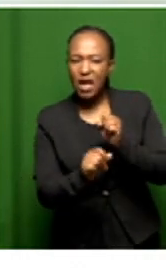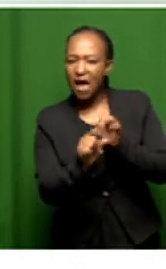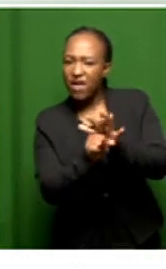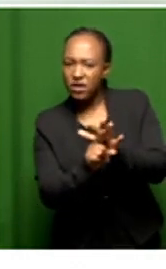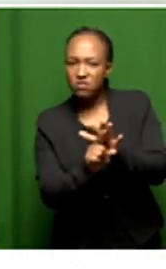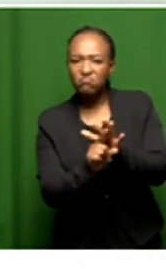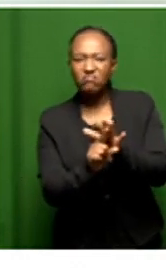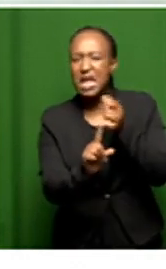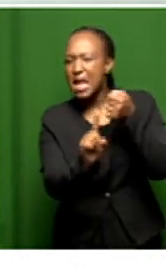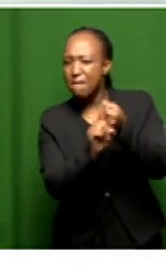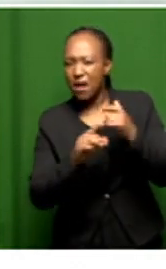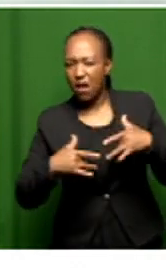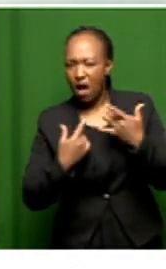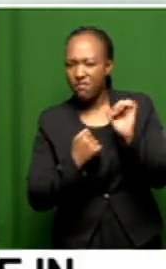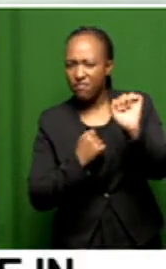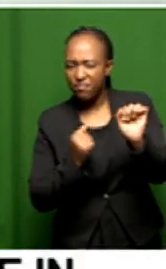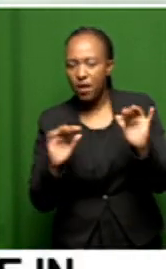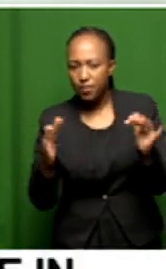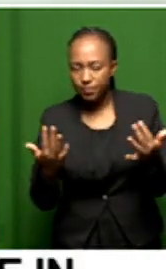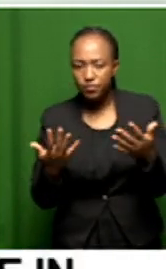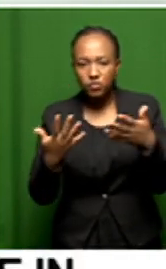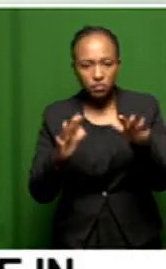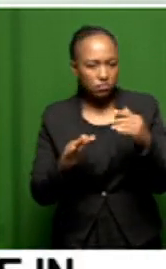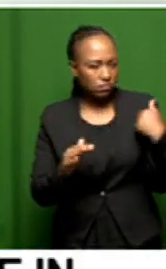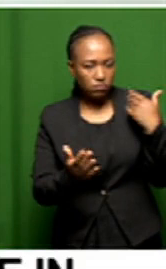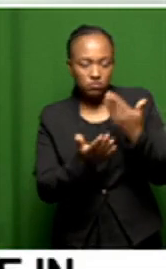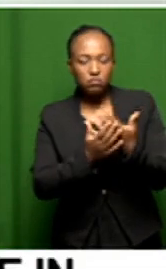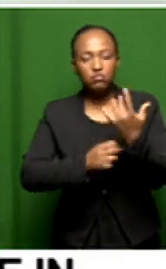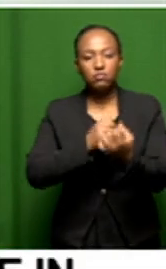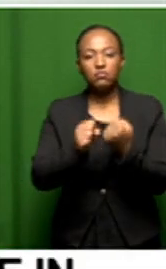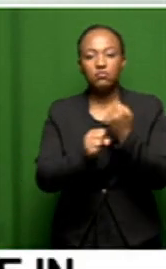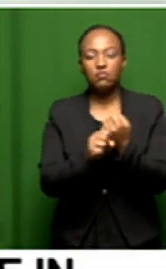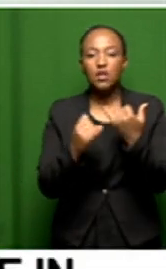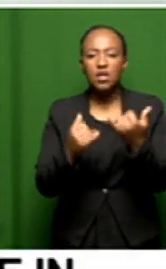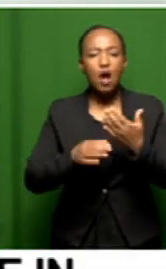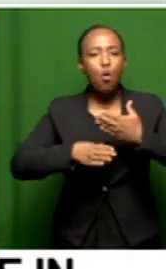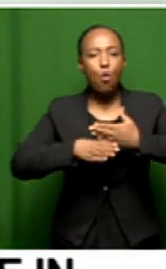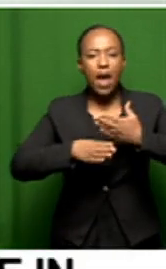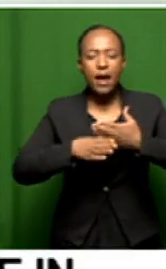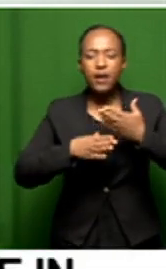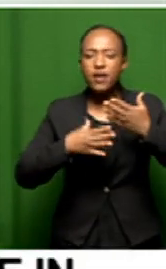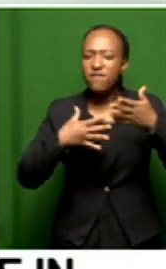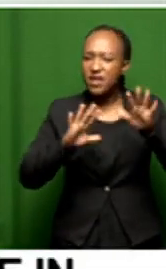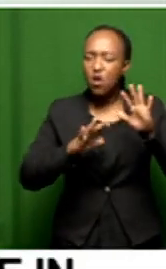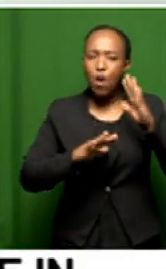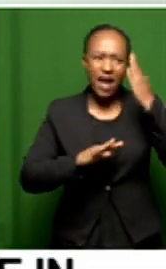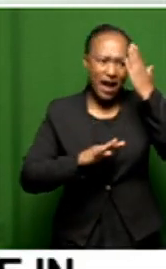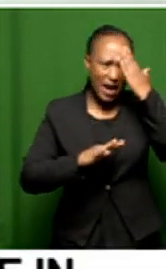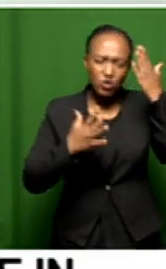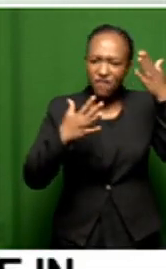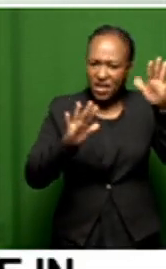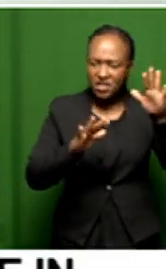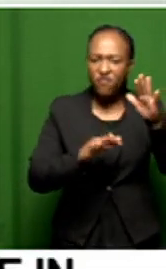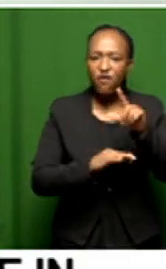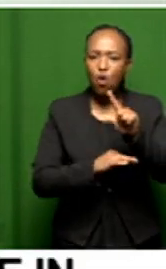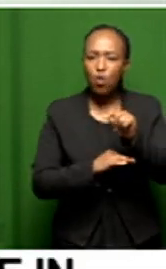their daily lives. Like, for instance, what we have been doing this year as far as unemployed graduates from universities and TVETs are